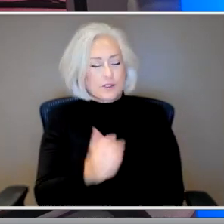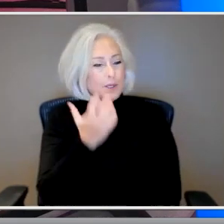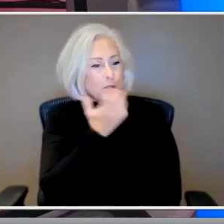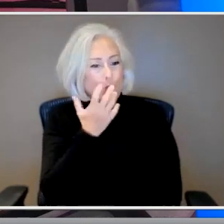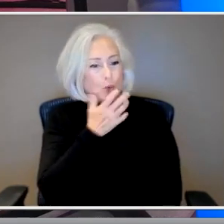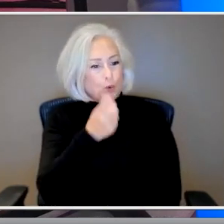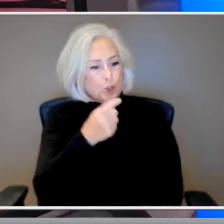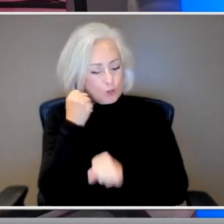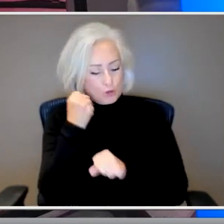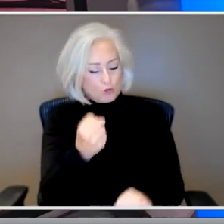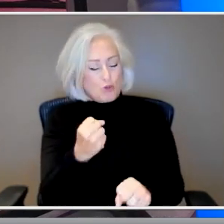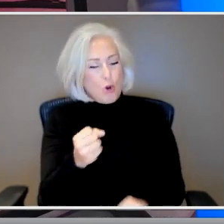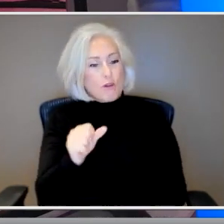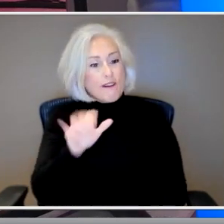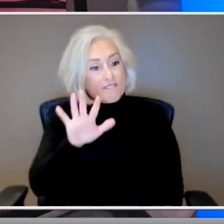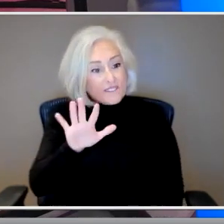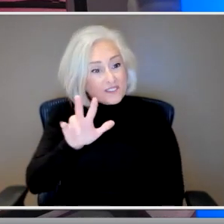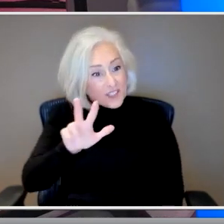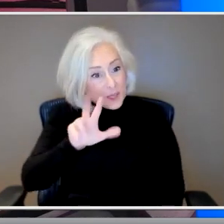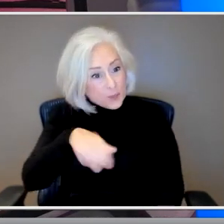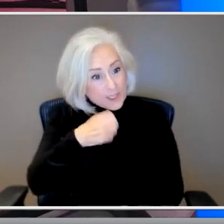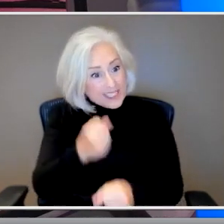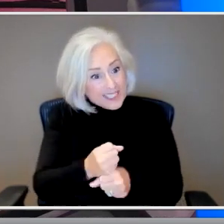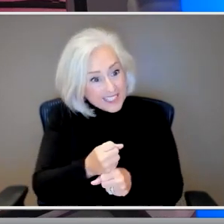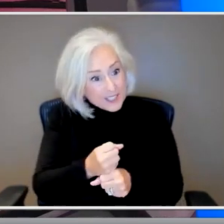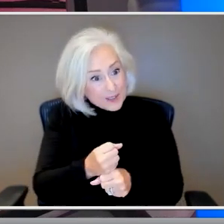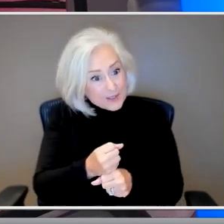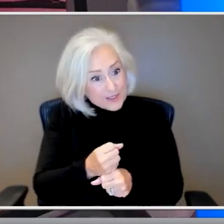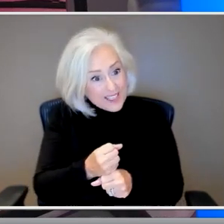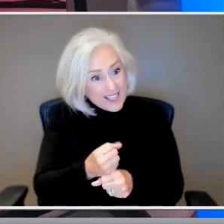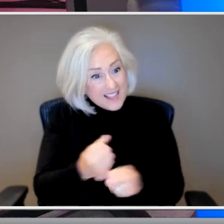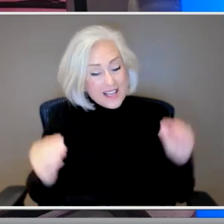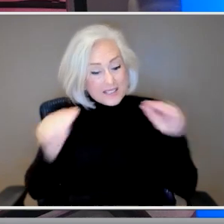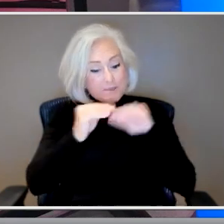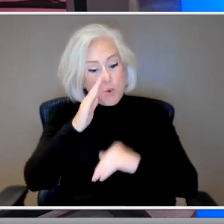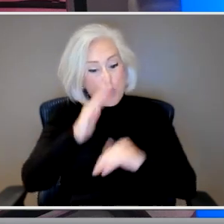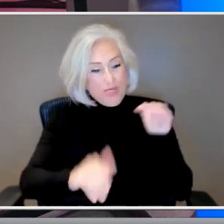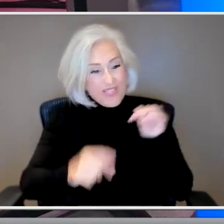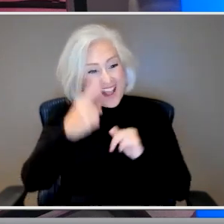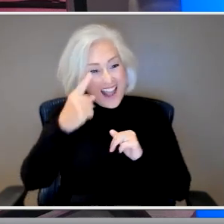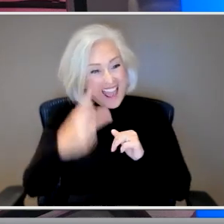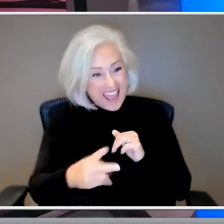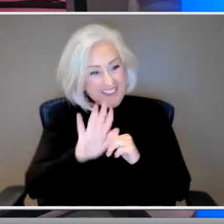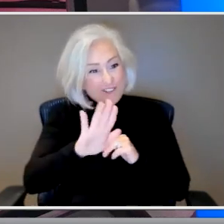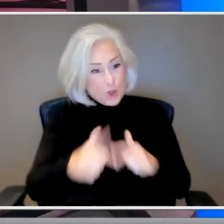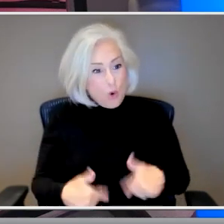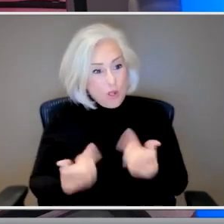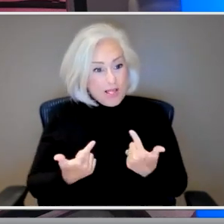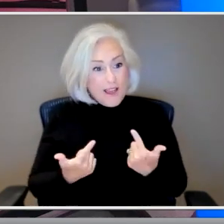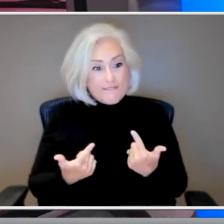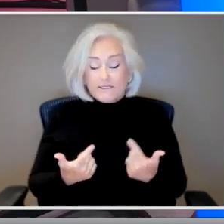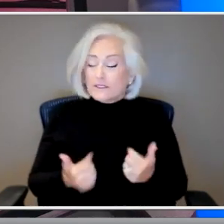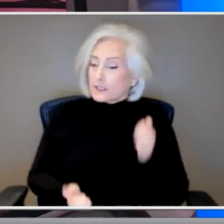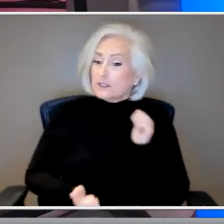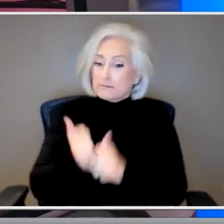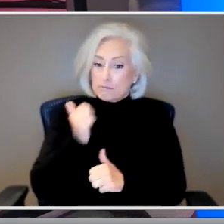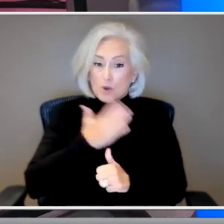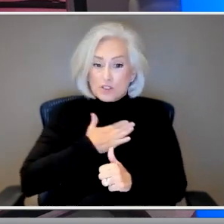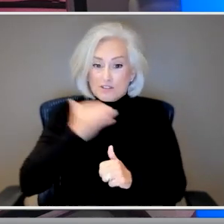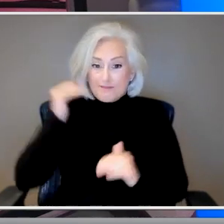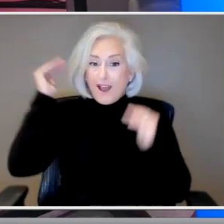53 years. That's way more than half your life. That's most of your life. Yes. Most of my whole adult life.